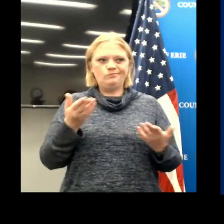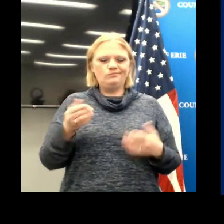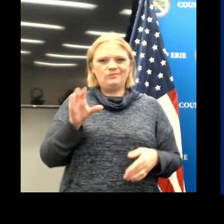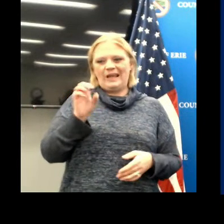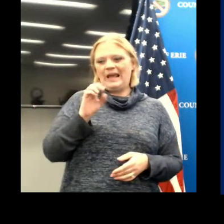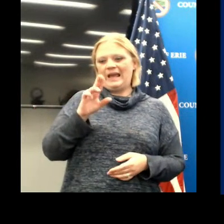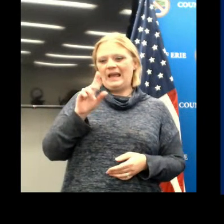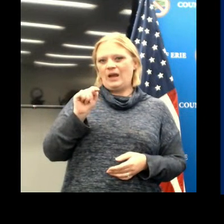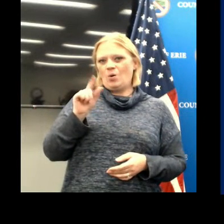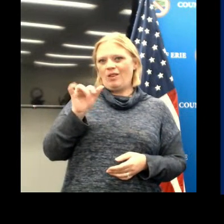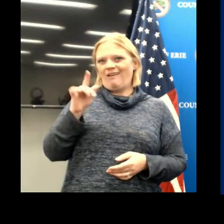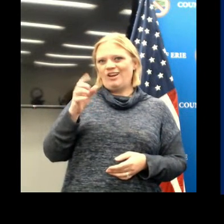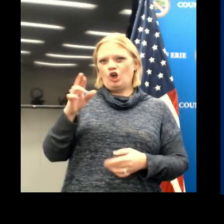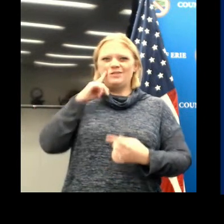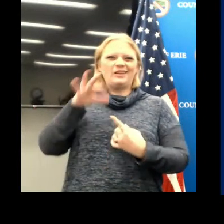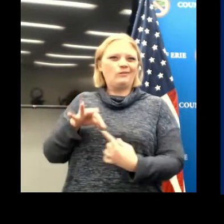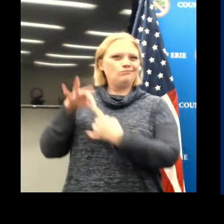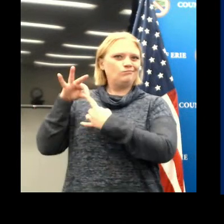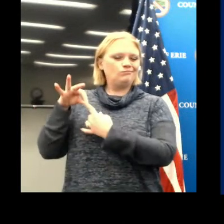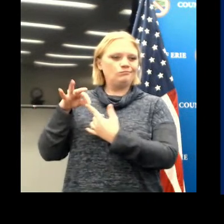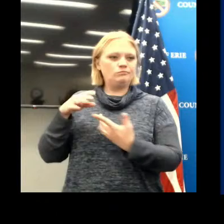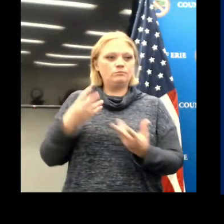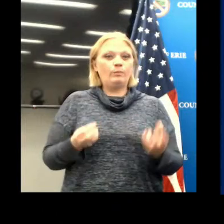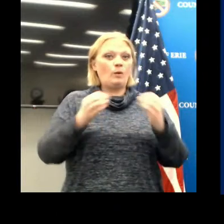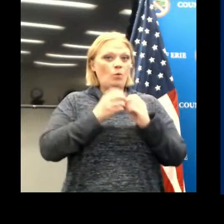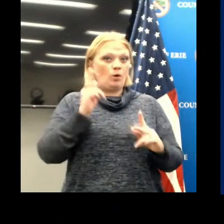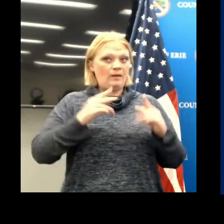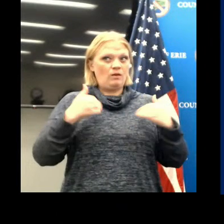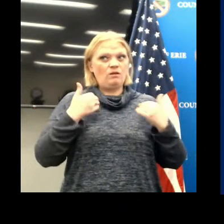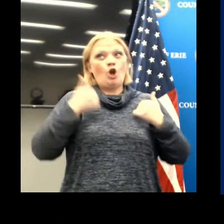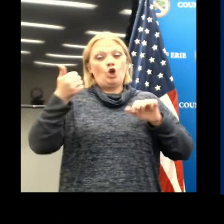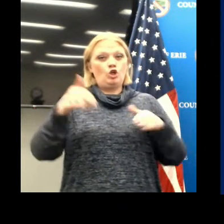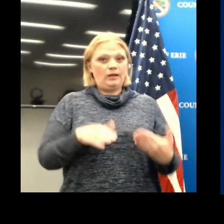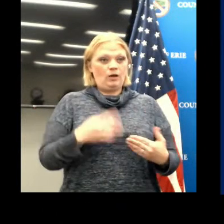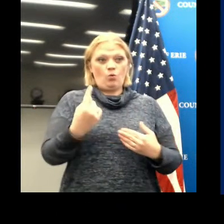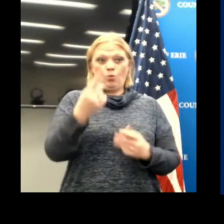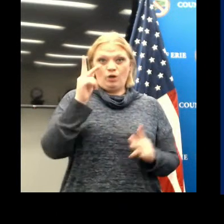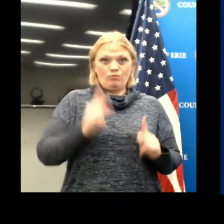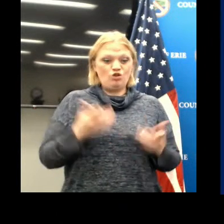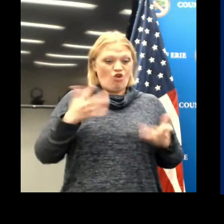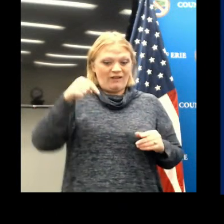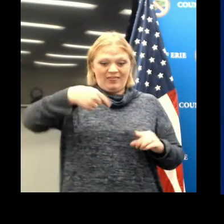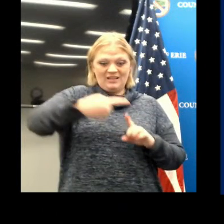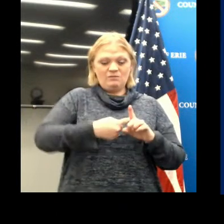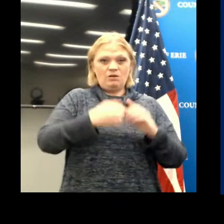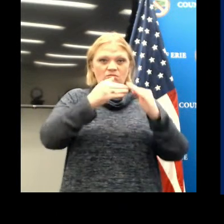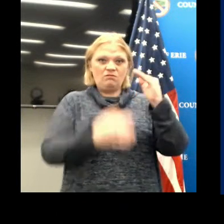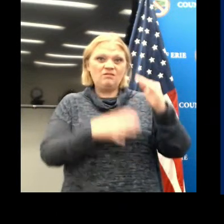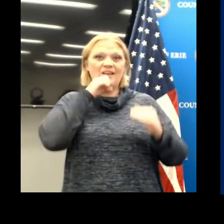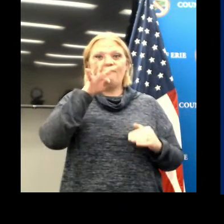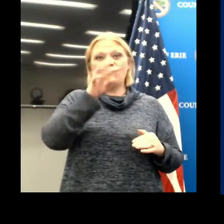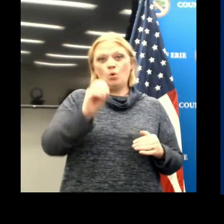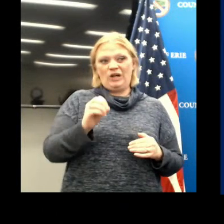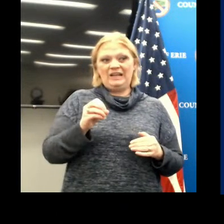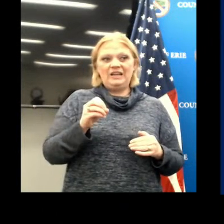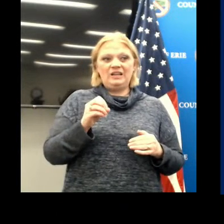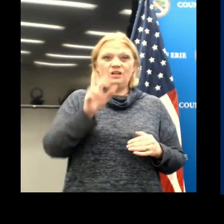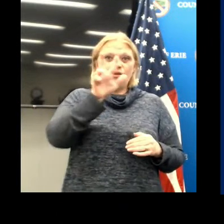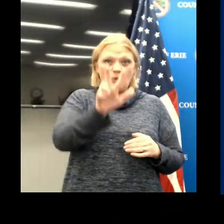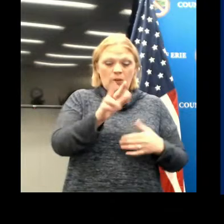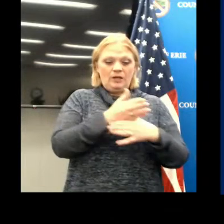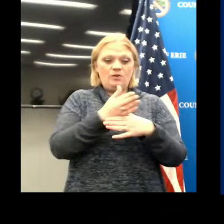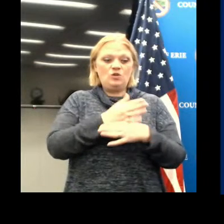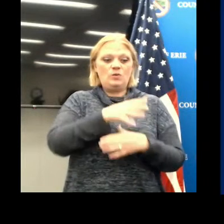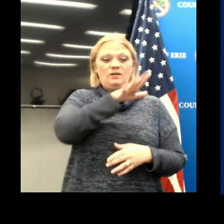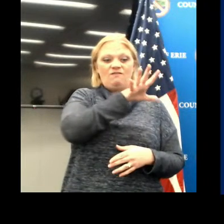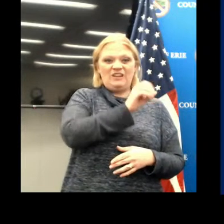outlier. But what we're seeing are more people who are younger dying. There was 1 individual already this month under the age of 40, 3 between the ages of 50